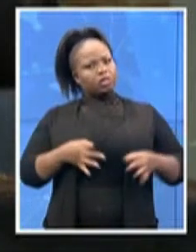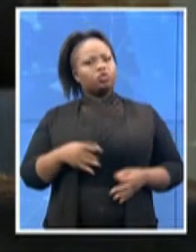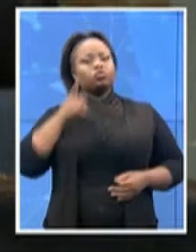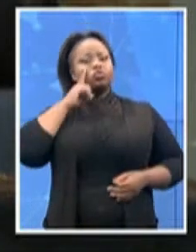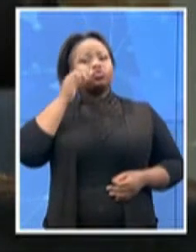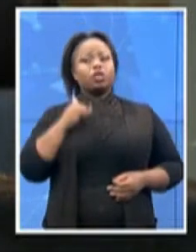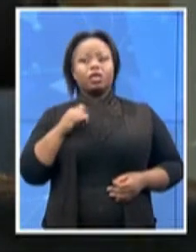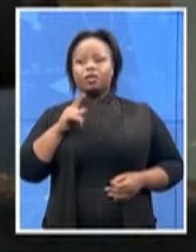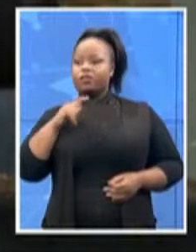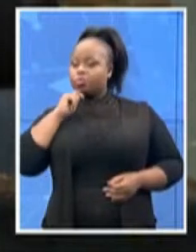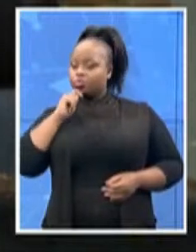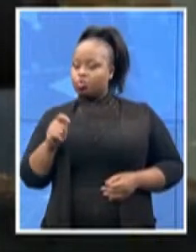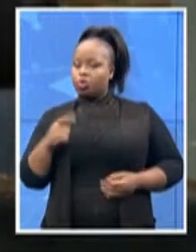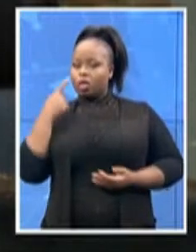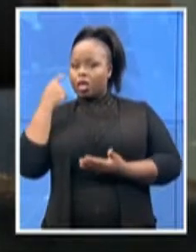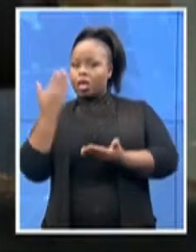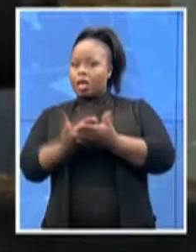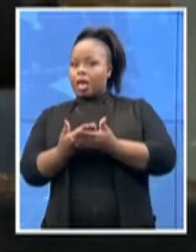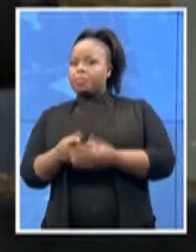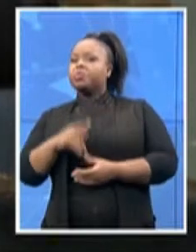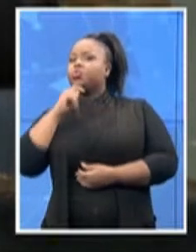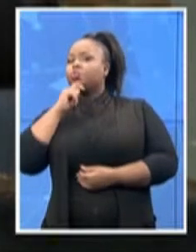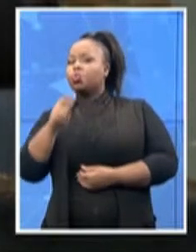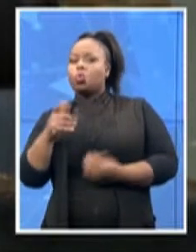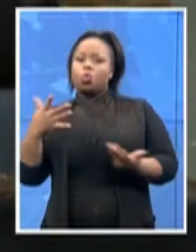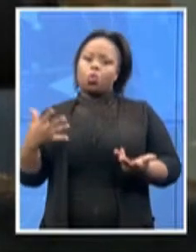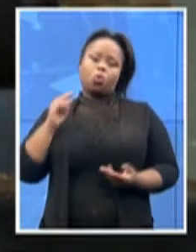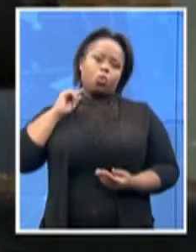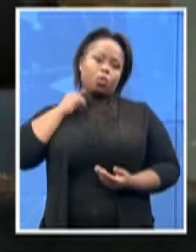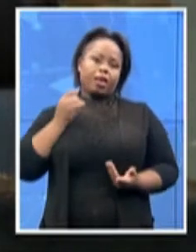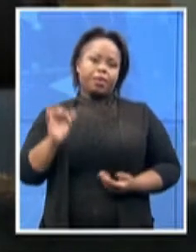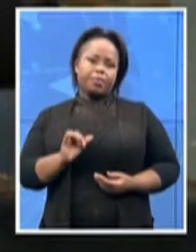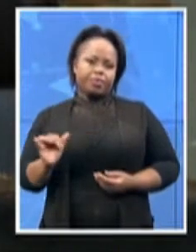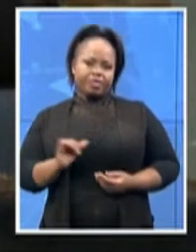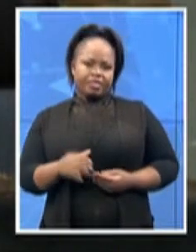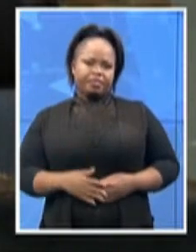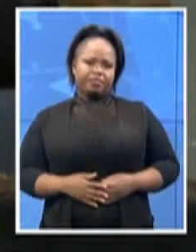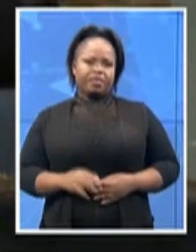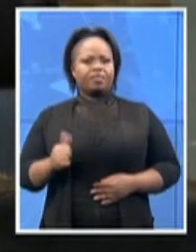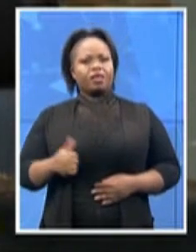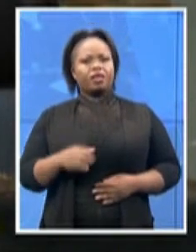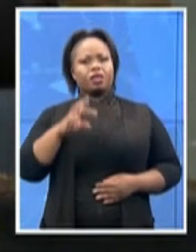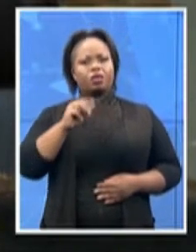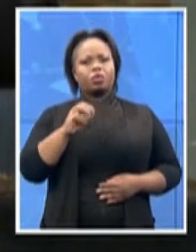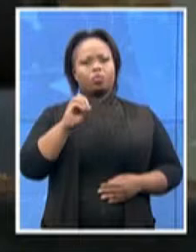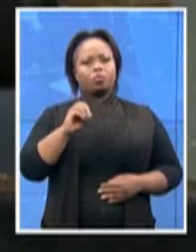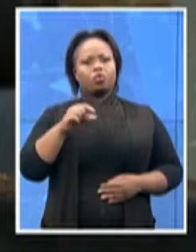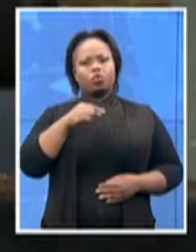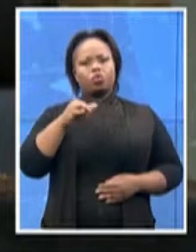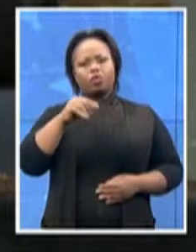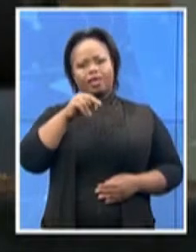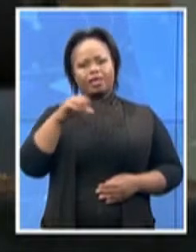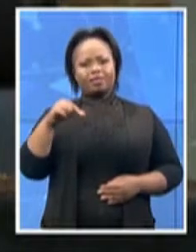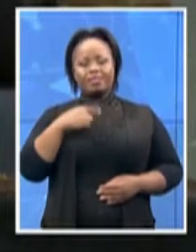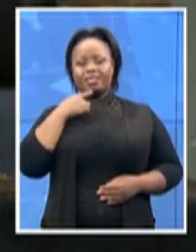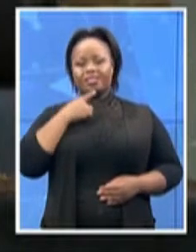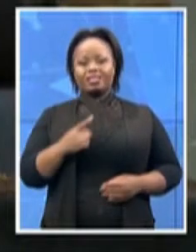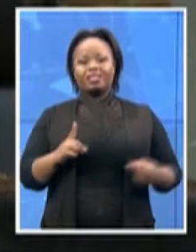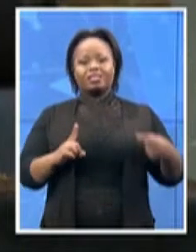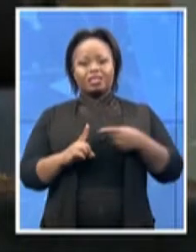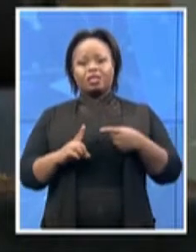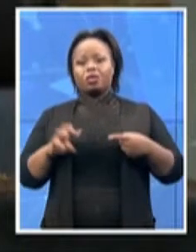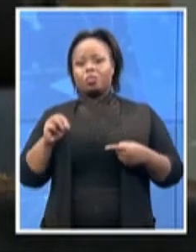In a dissenting judgment, Mukhwen CJ concludes that Mr. Musi Maimane lodged a formal complaint that allowed the